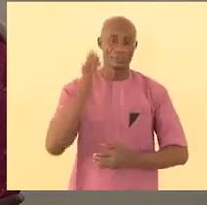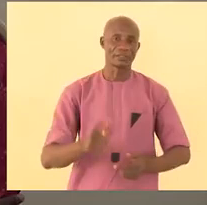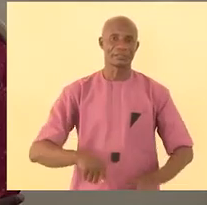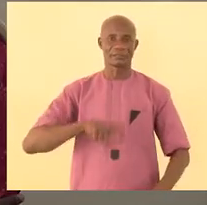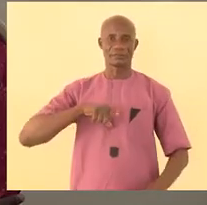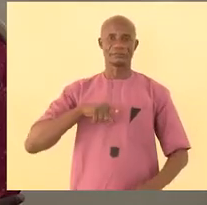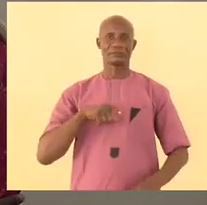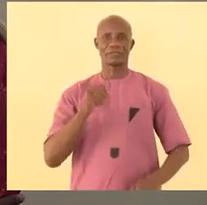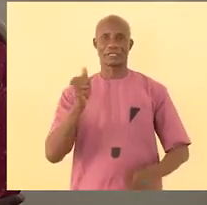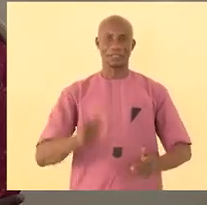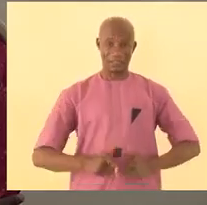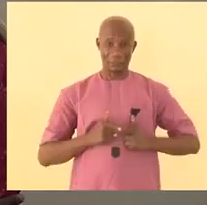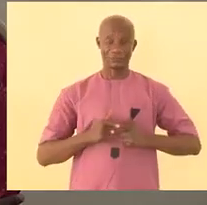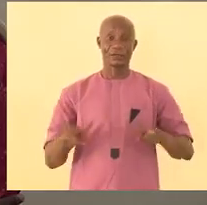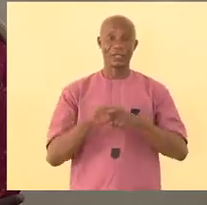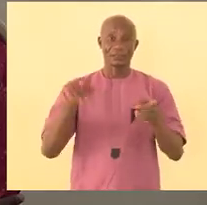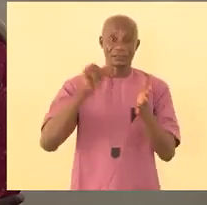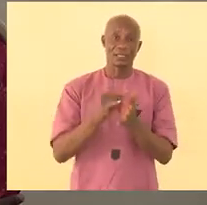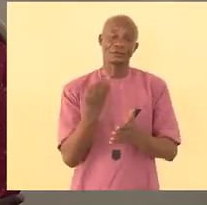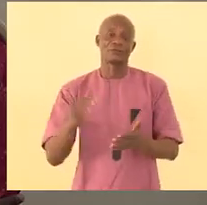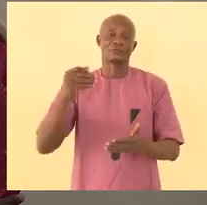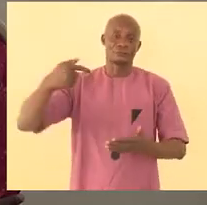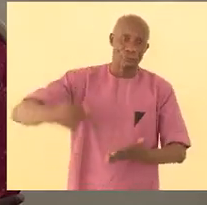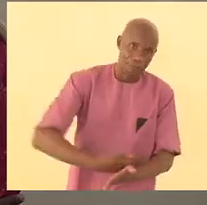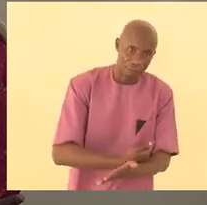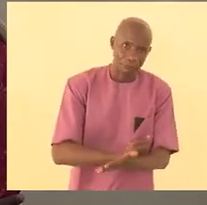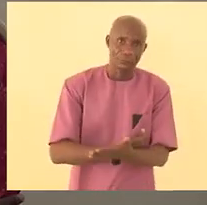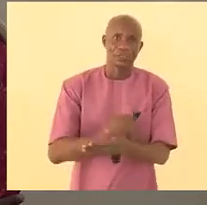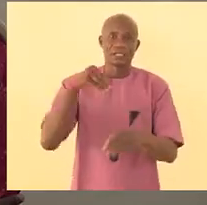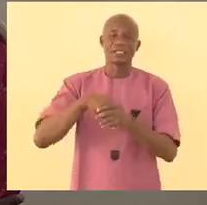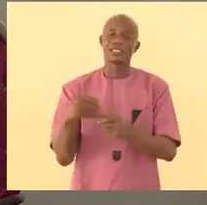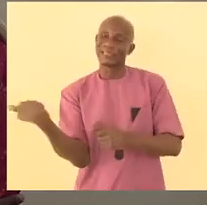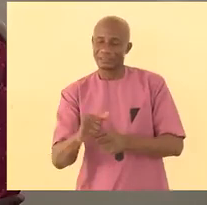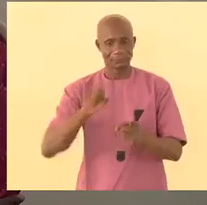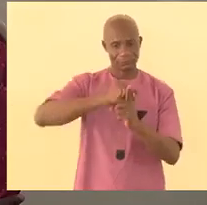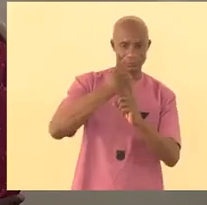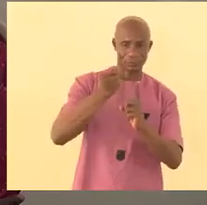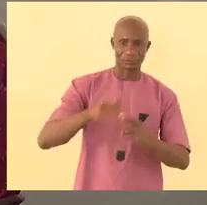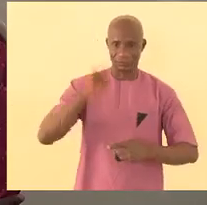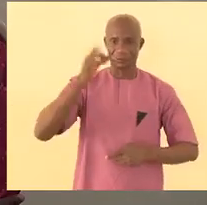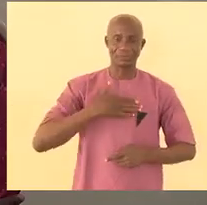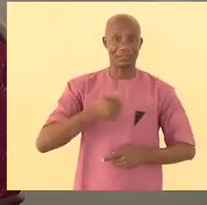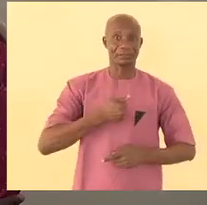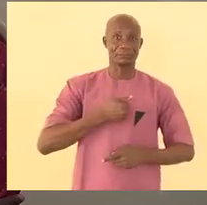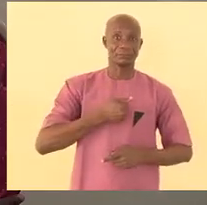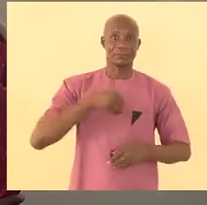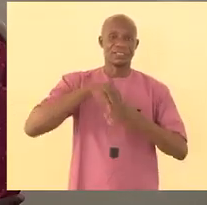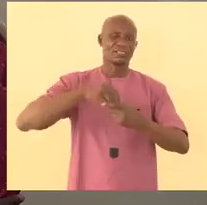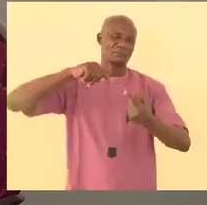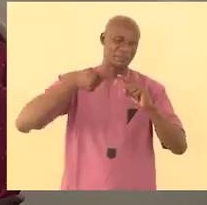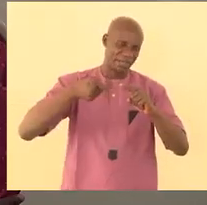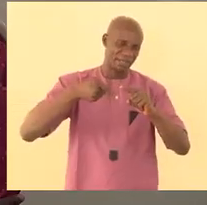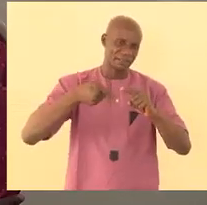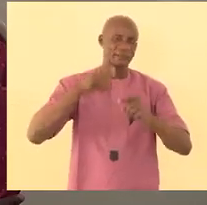life like that of the gospel. In other words, in any situation I find myself, in pain,